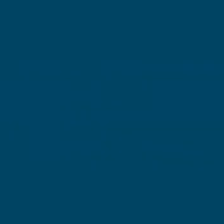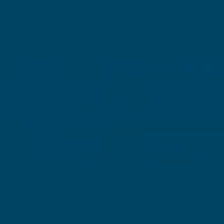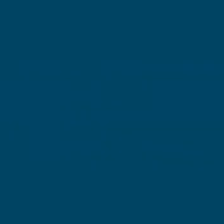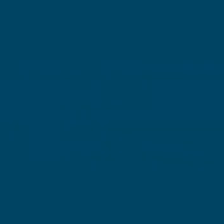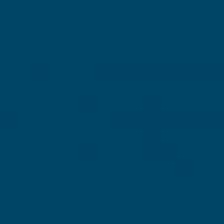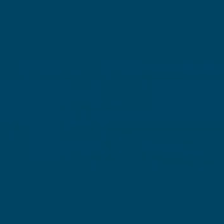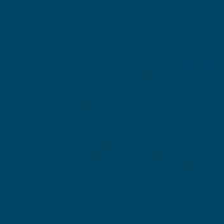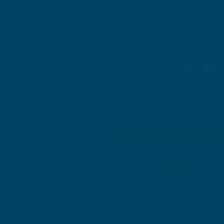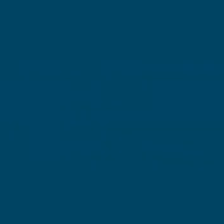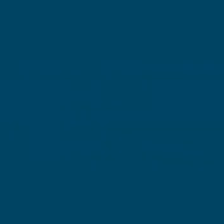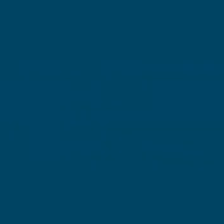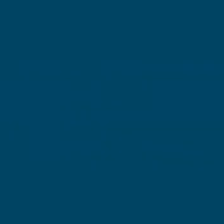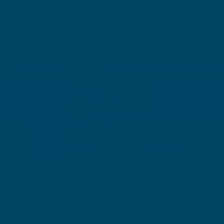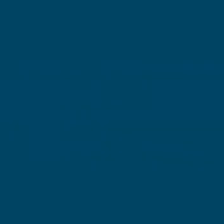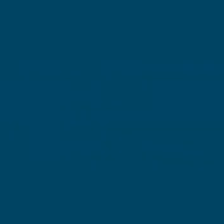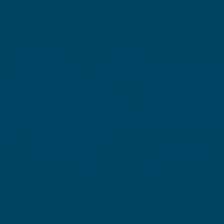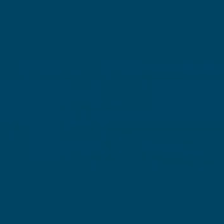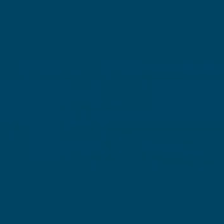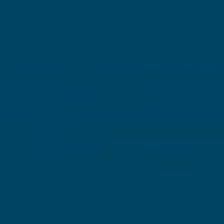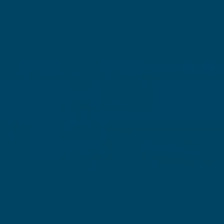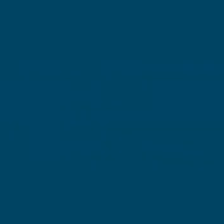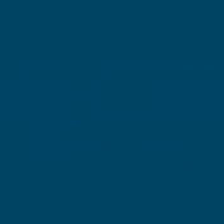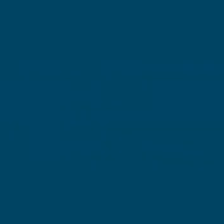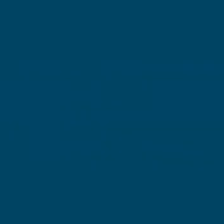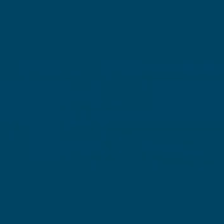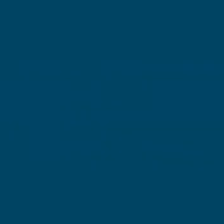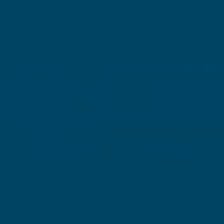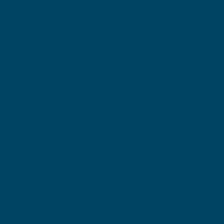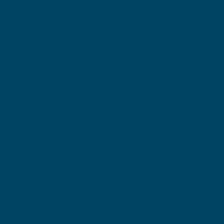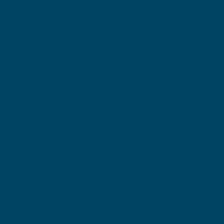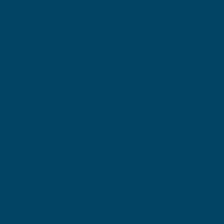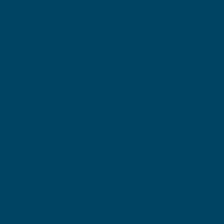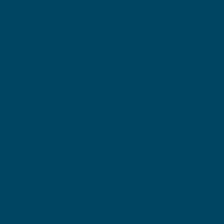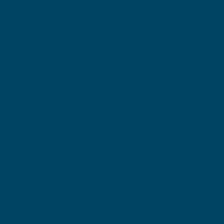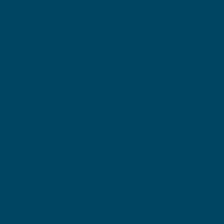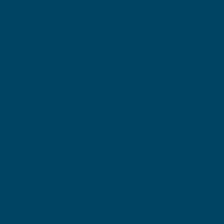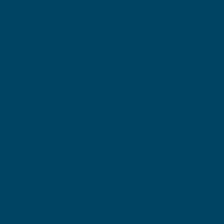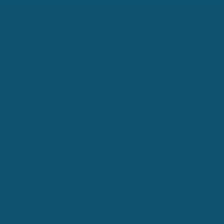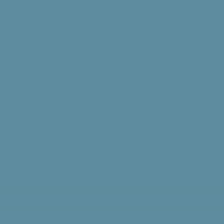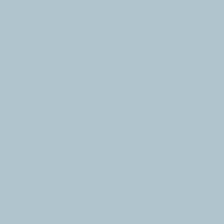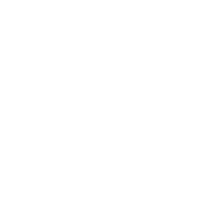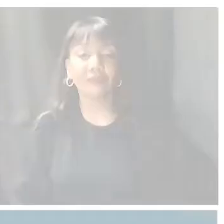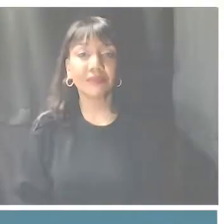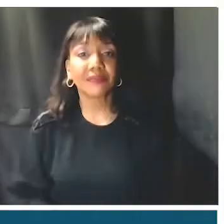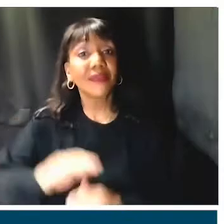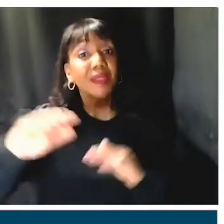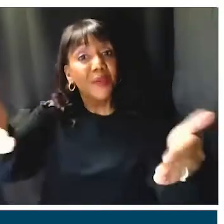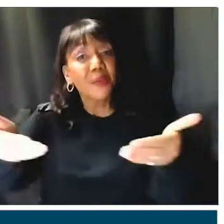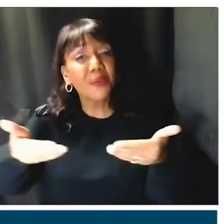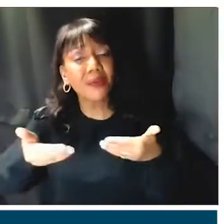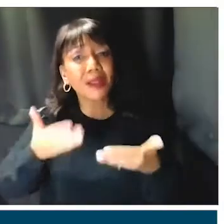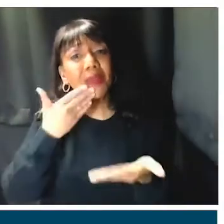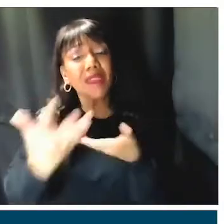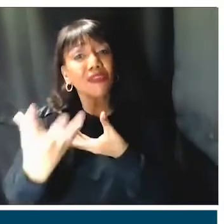Audio description supplied for the visually impaired. Opening title, Financial Literacy Training appears on screen.